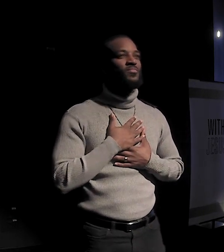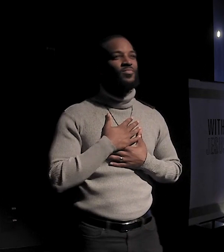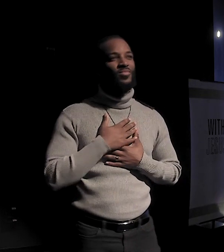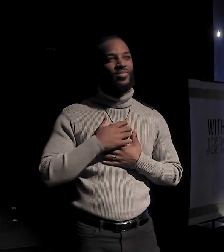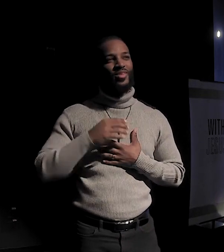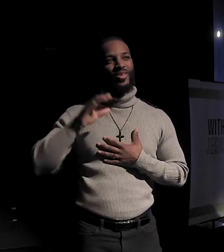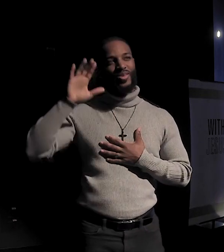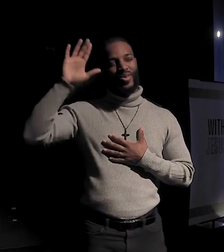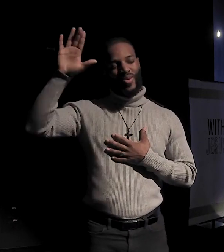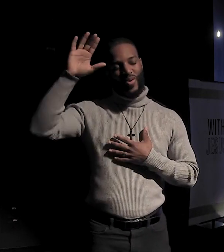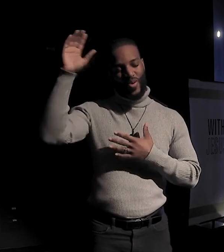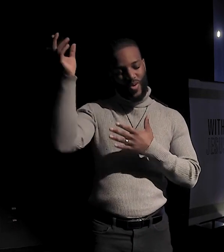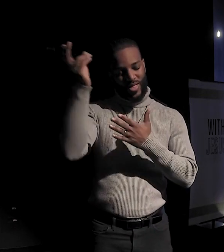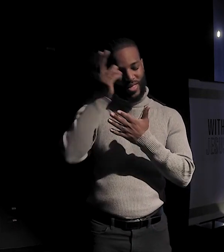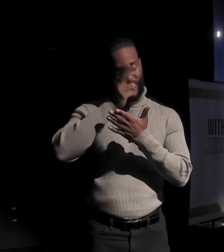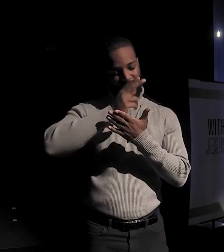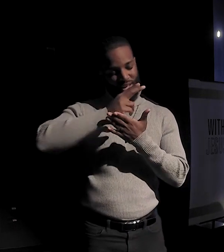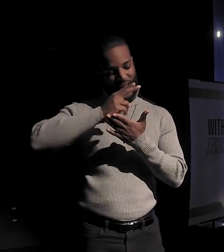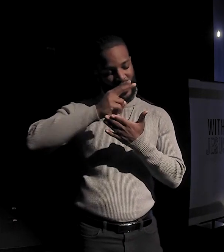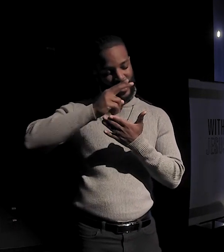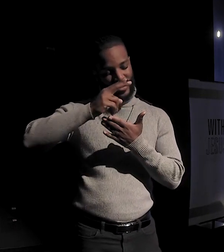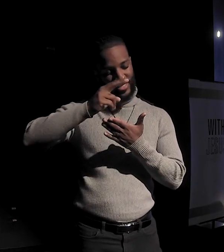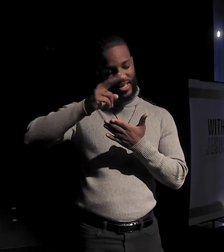breathe. Your holy